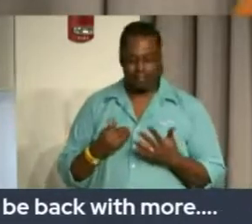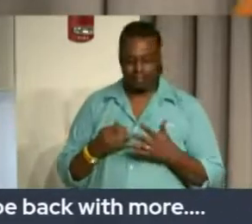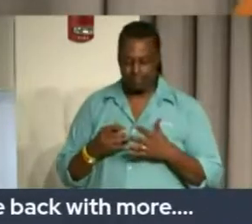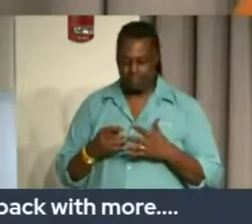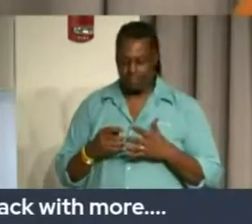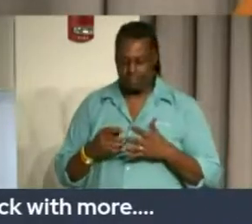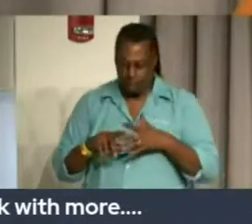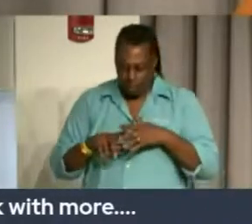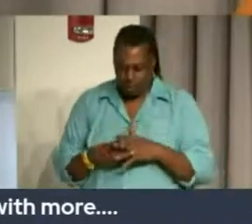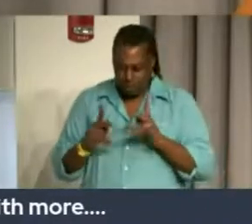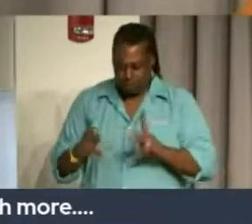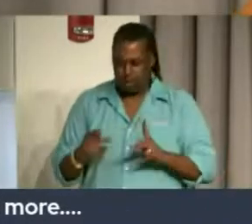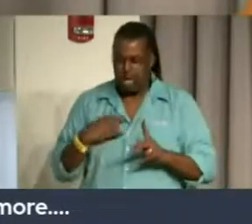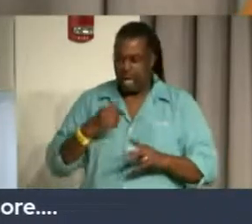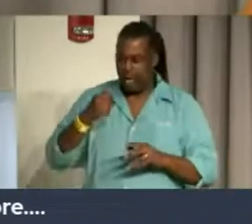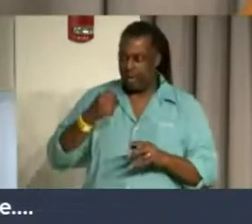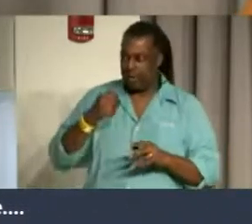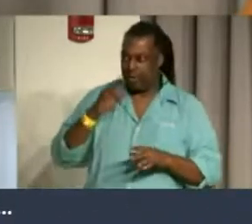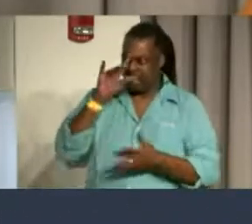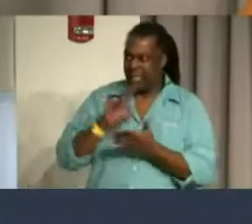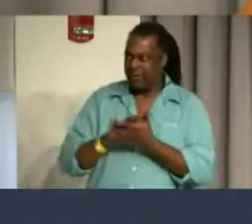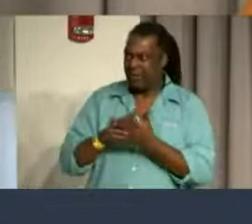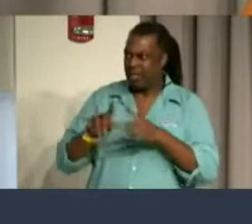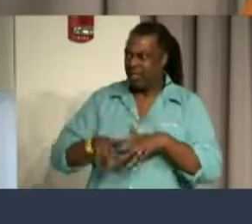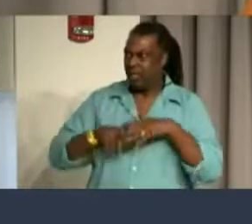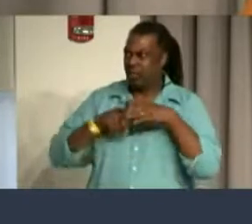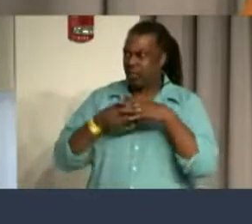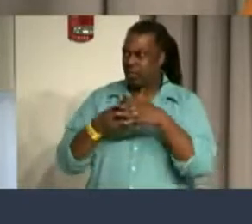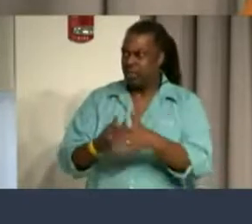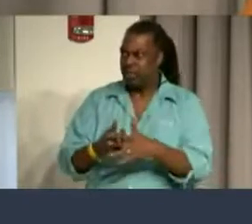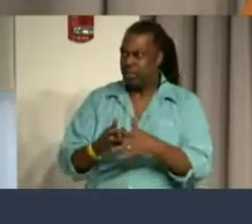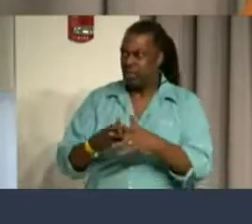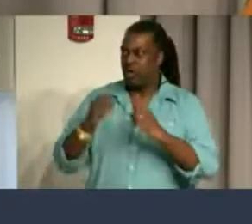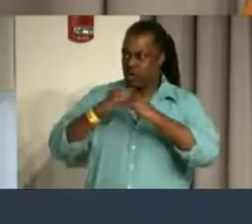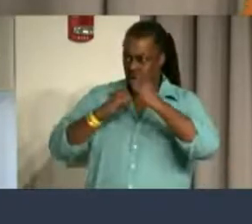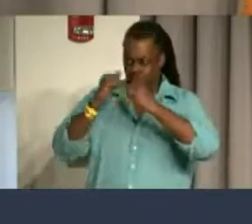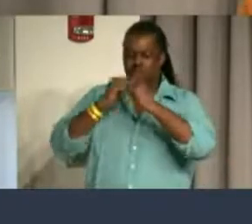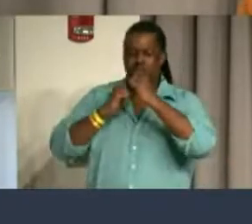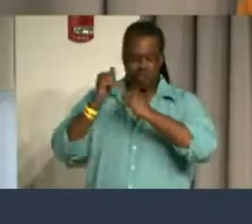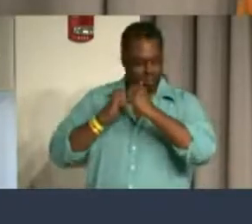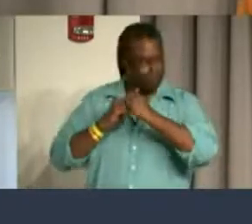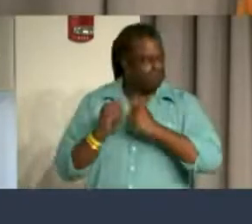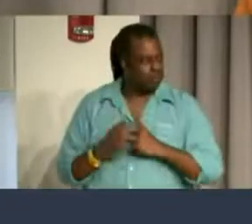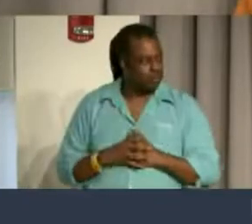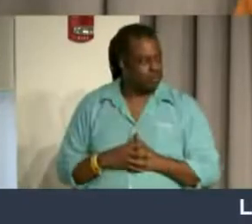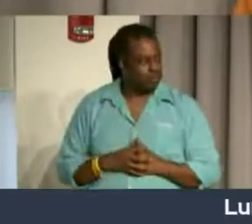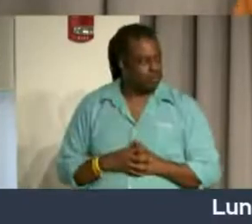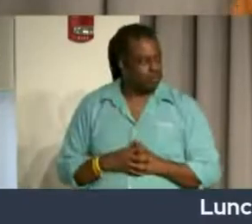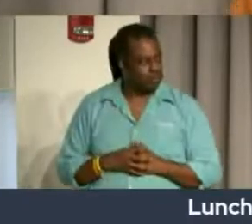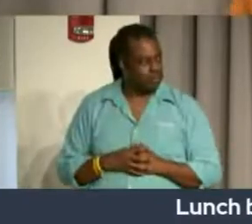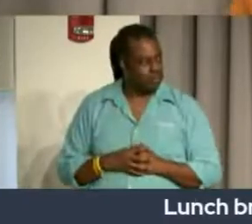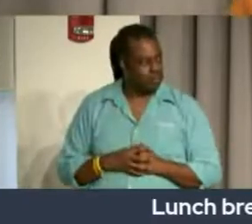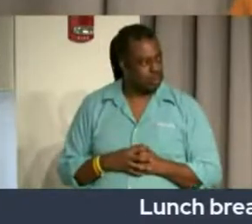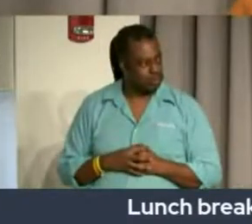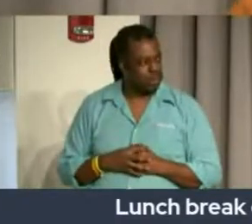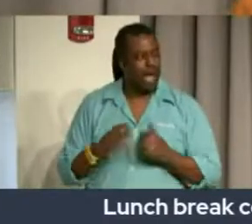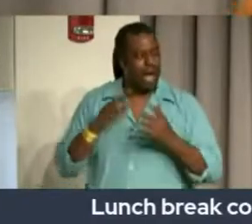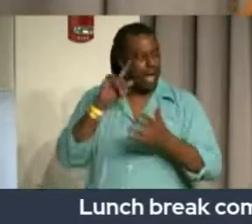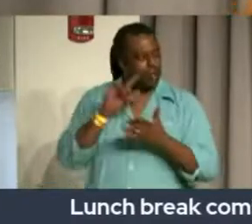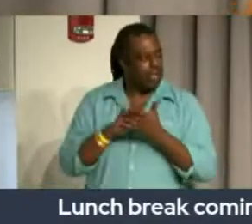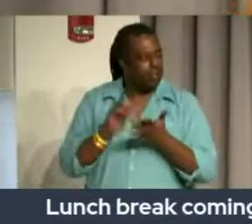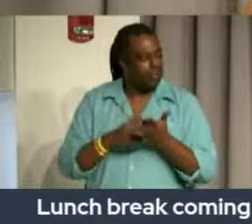I believe in these original instructions that what we